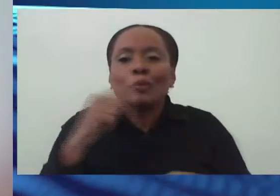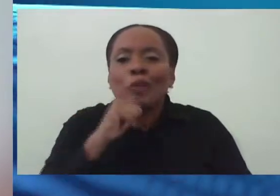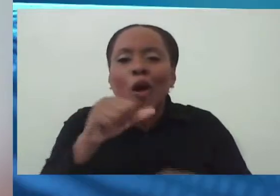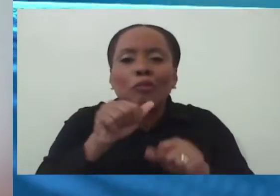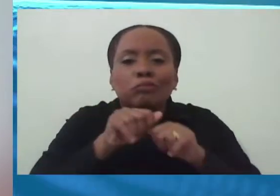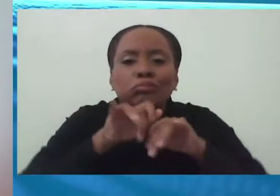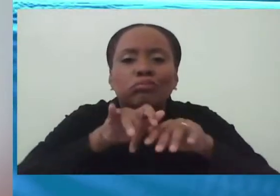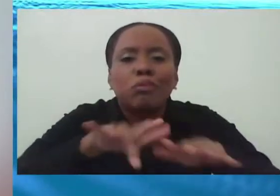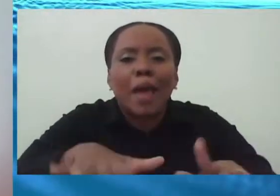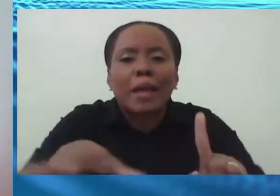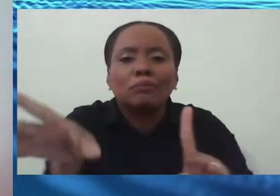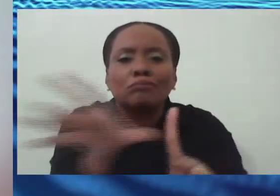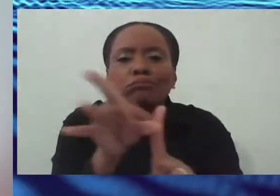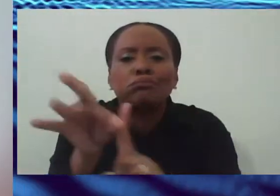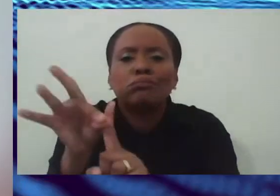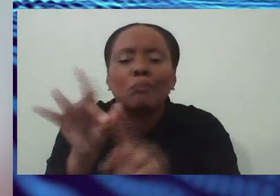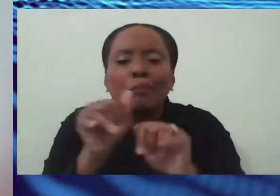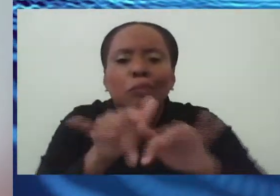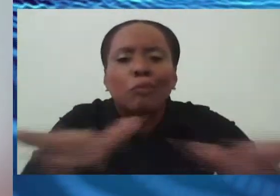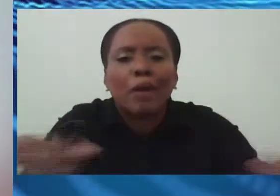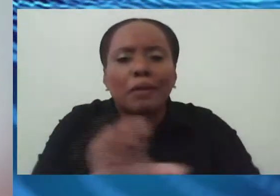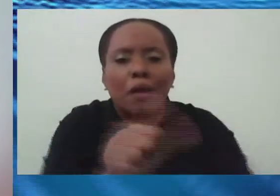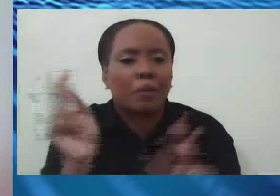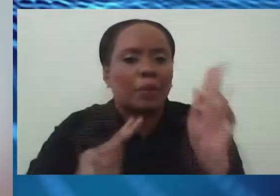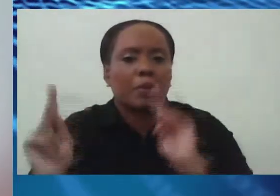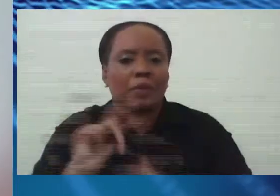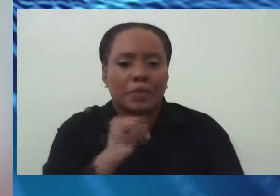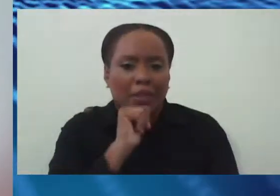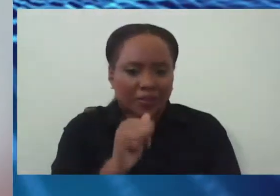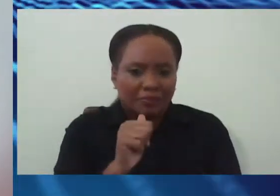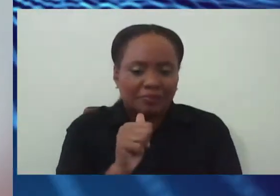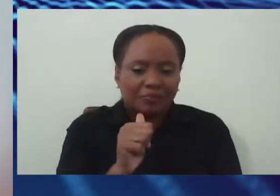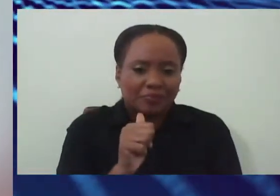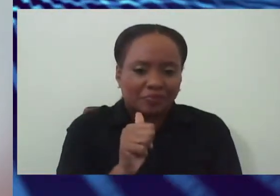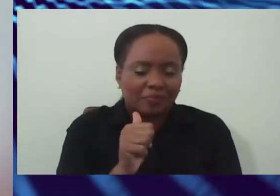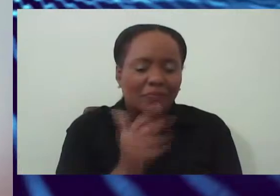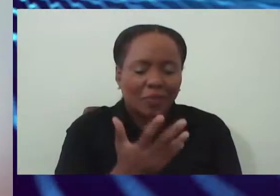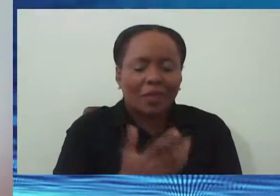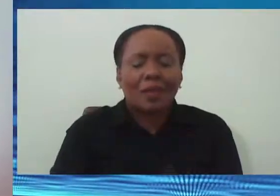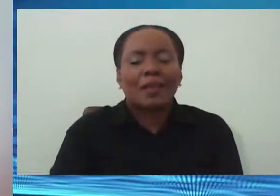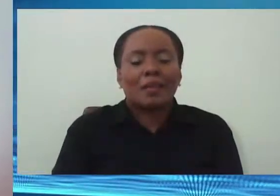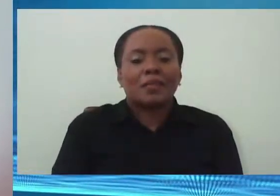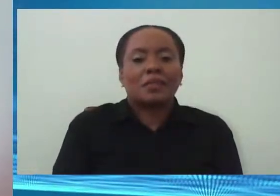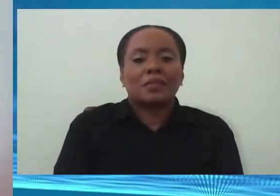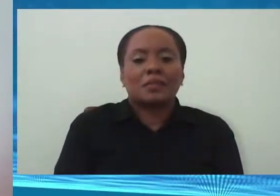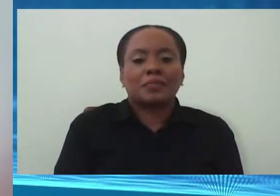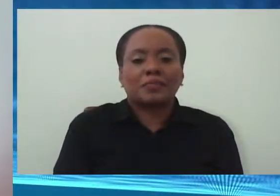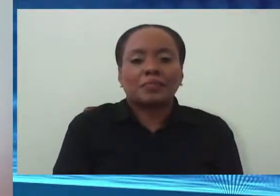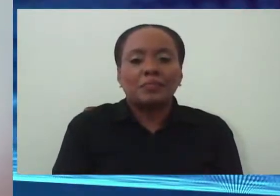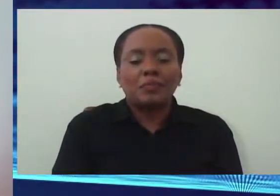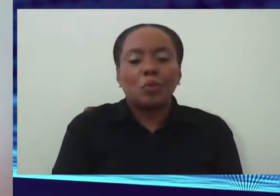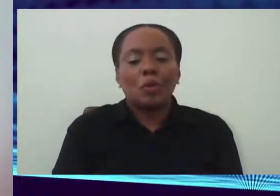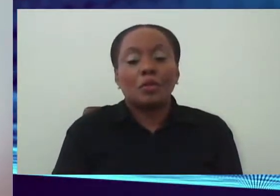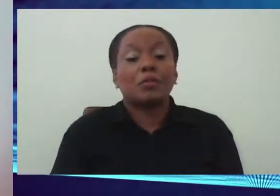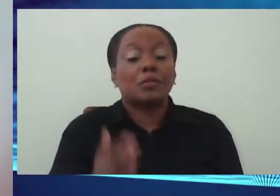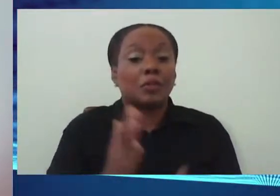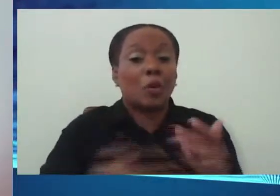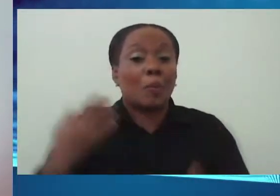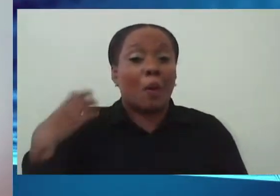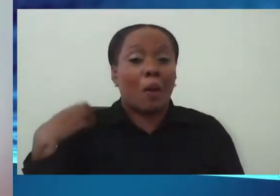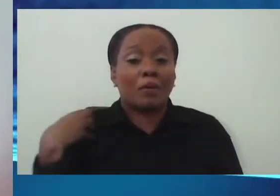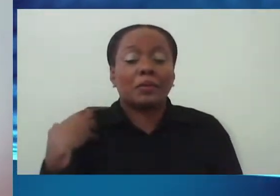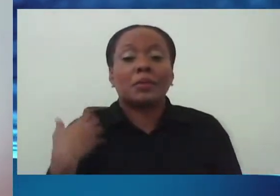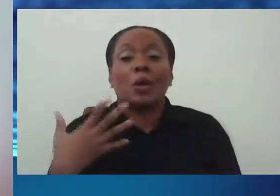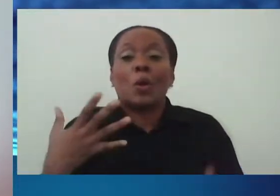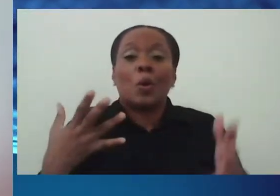of at least a month before these persons then get into the routine of being tested to be cleared, if then depending on whether